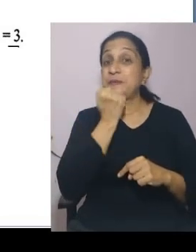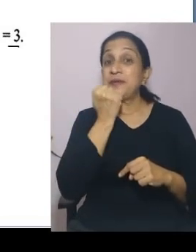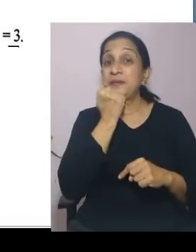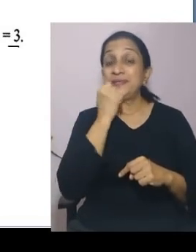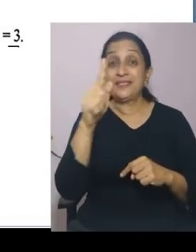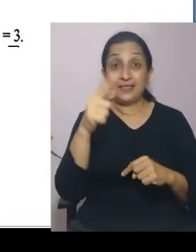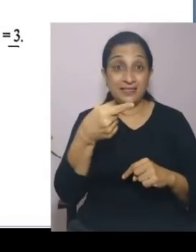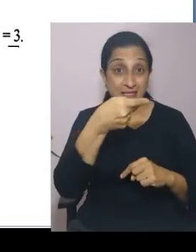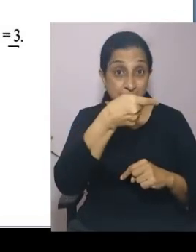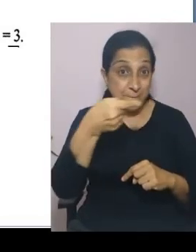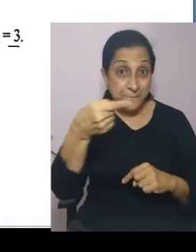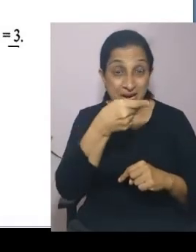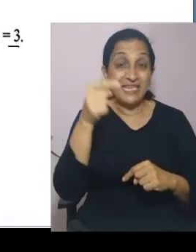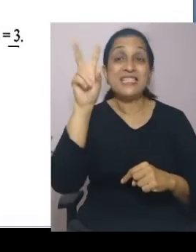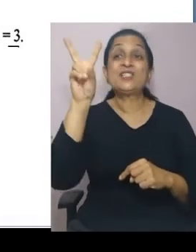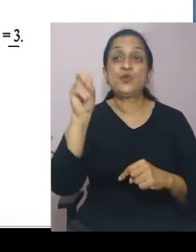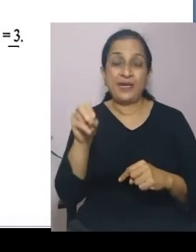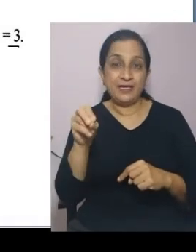okay.